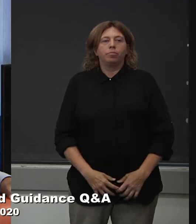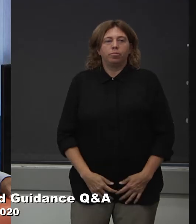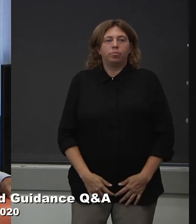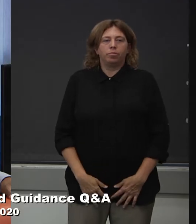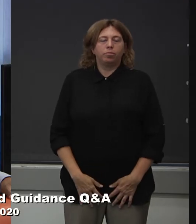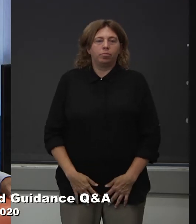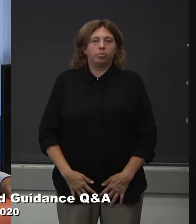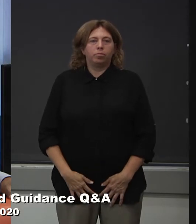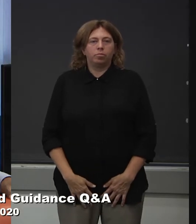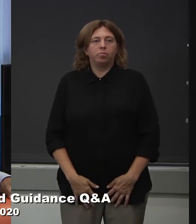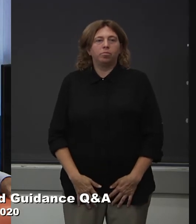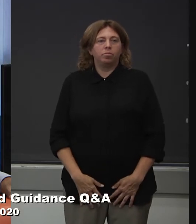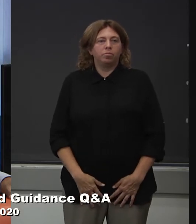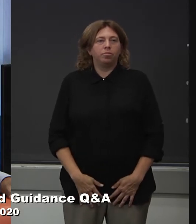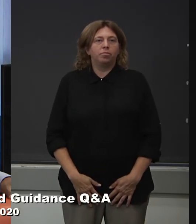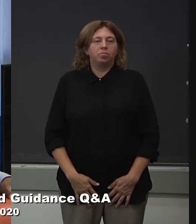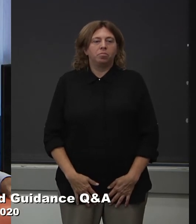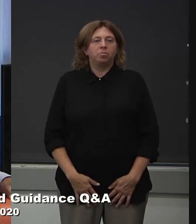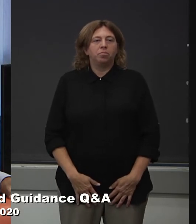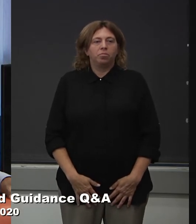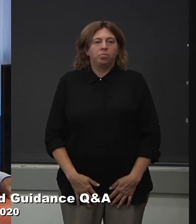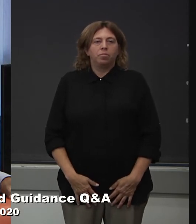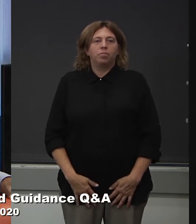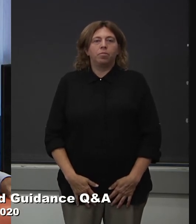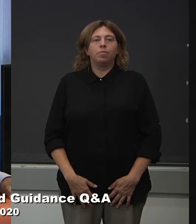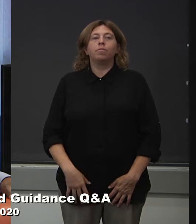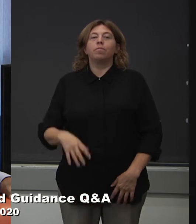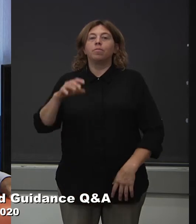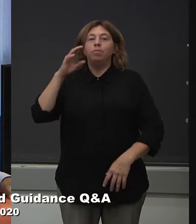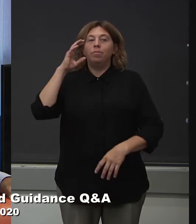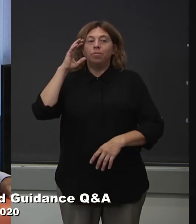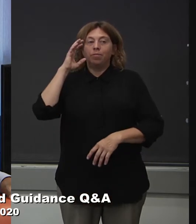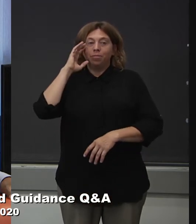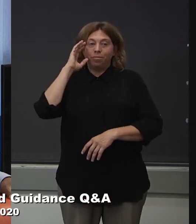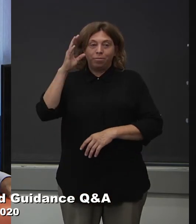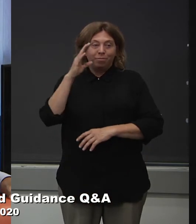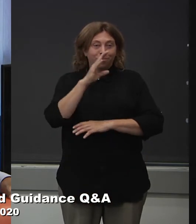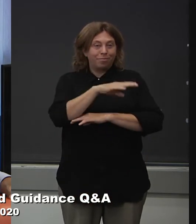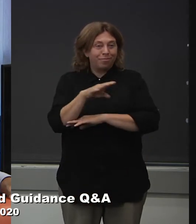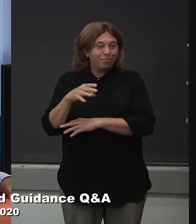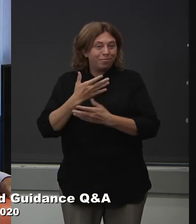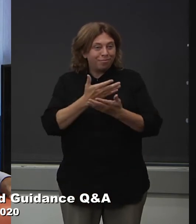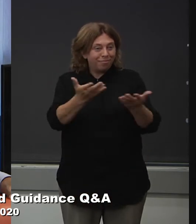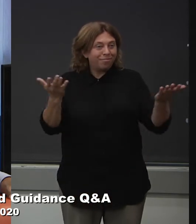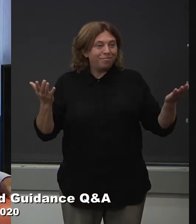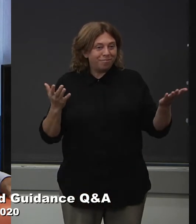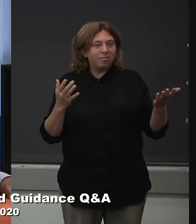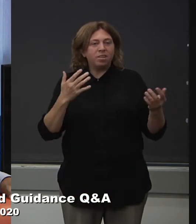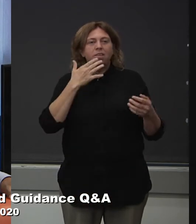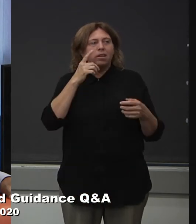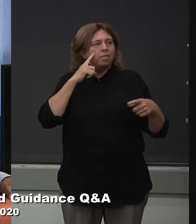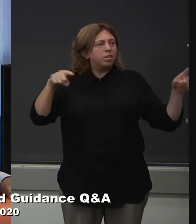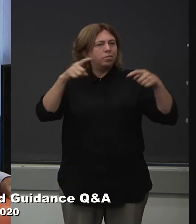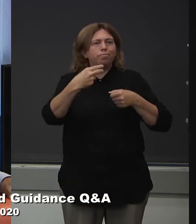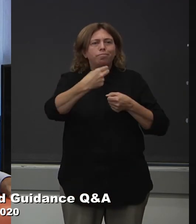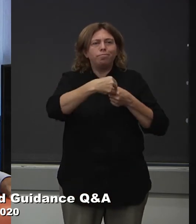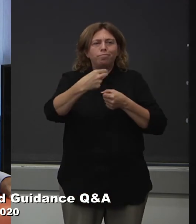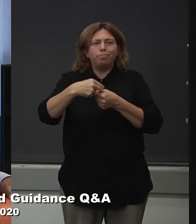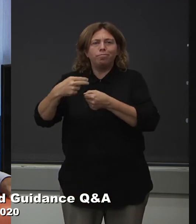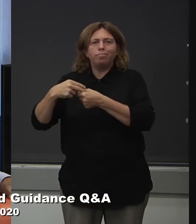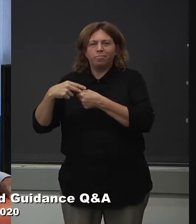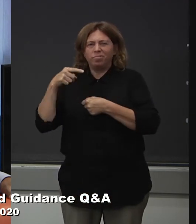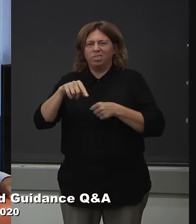Good afternoon, everyone, and welcome to those of you joining us online for this very, very important